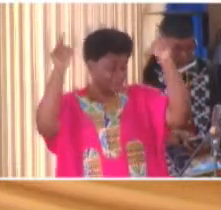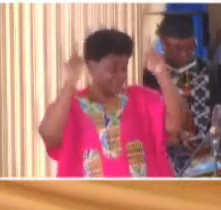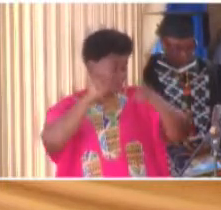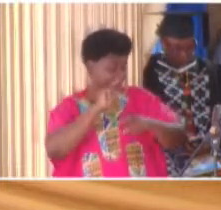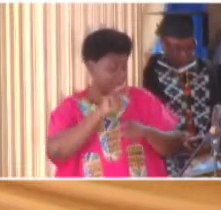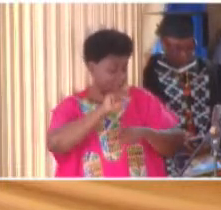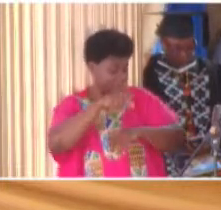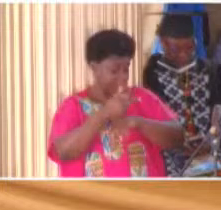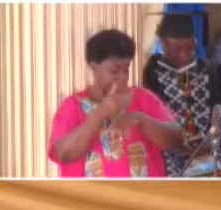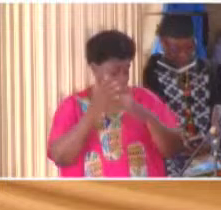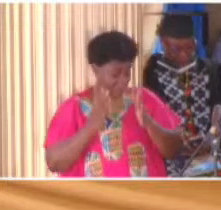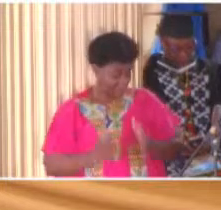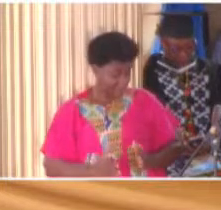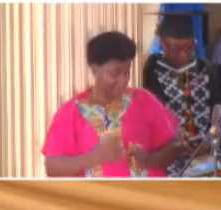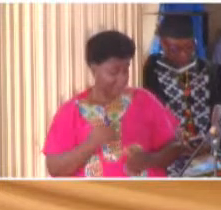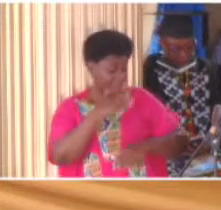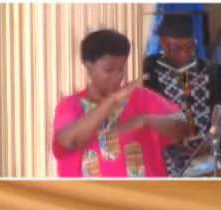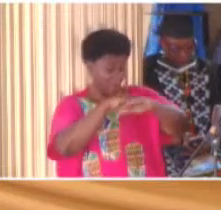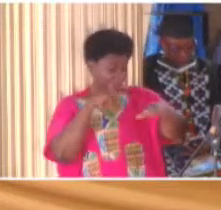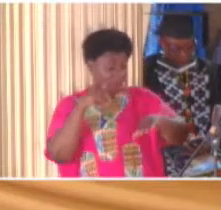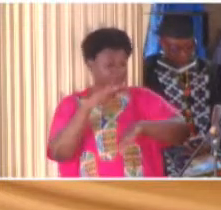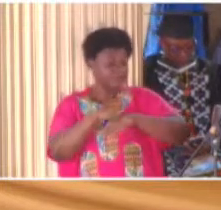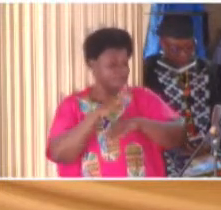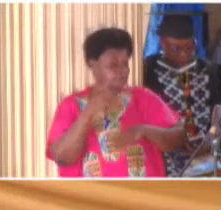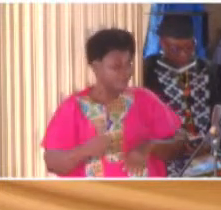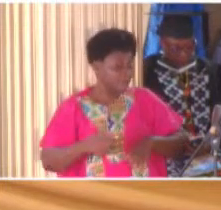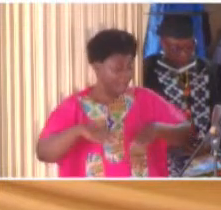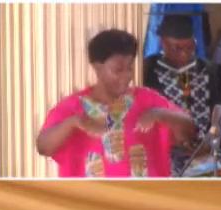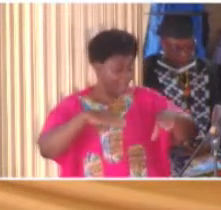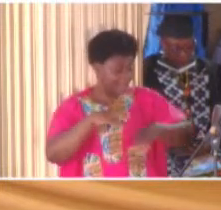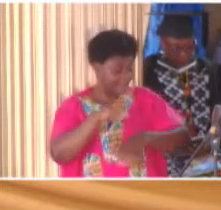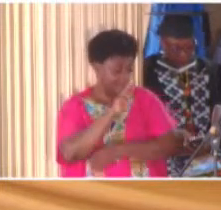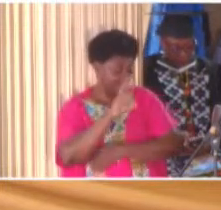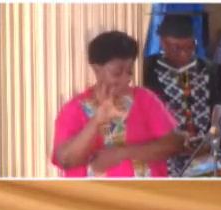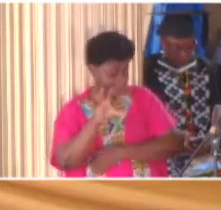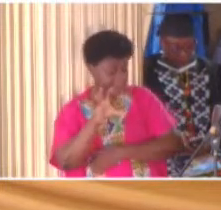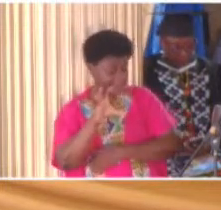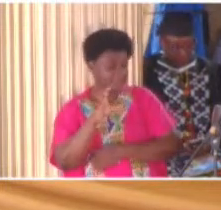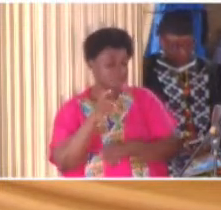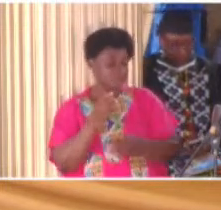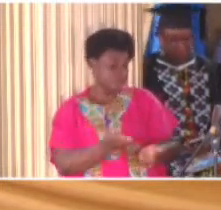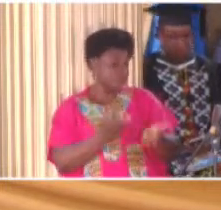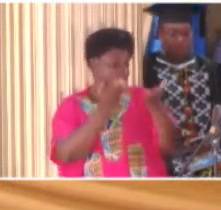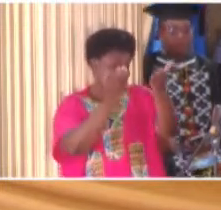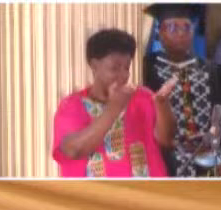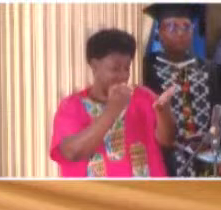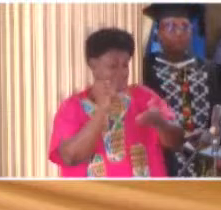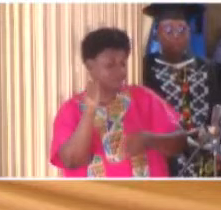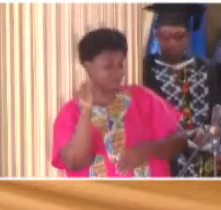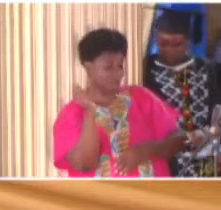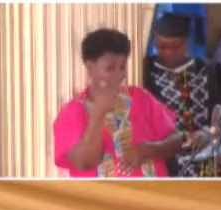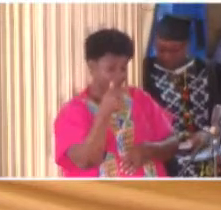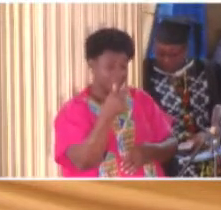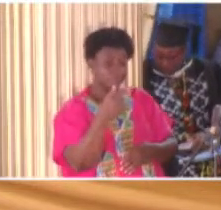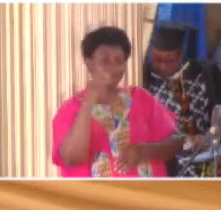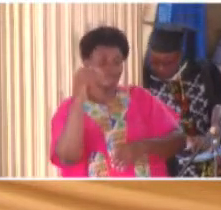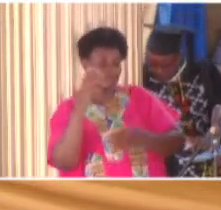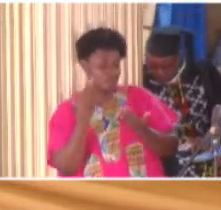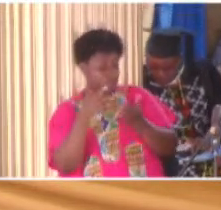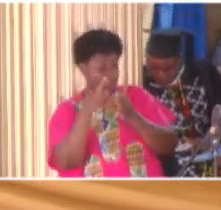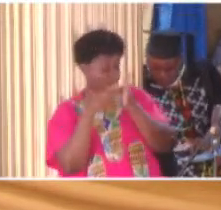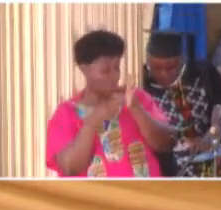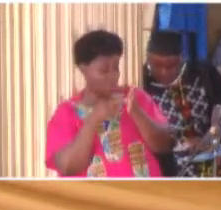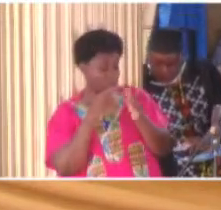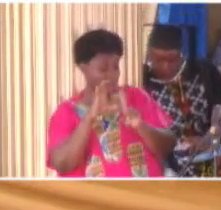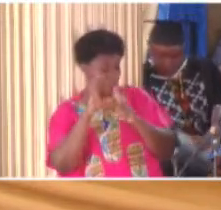graduates, and I call on our Acting Vice Chancellor to present to us a report on the